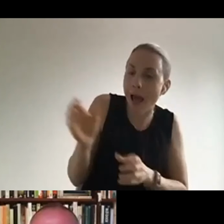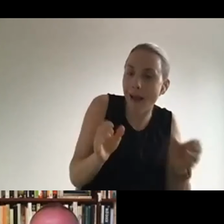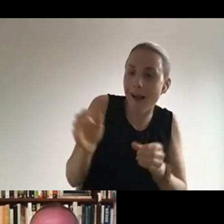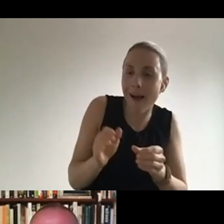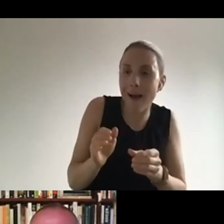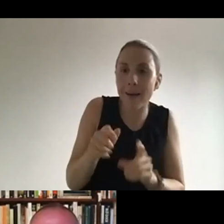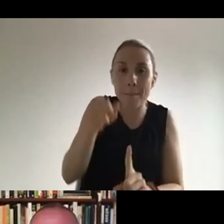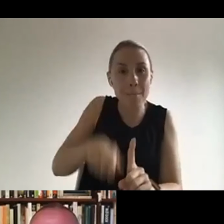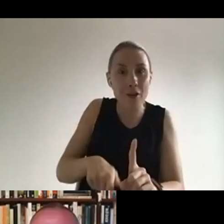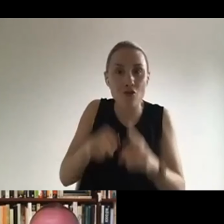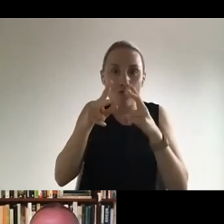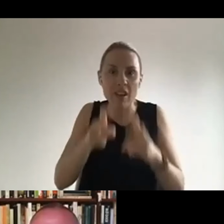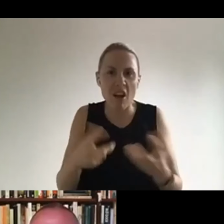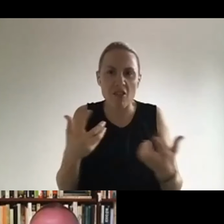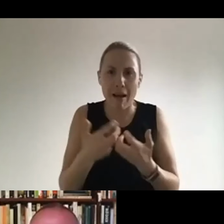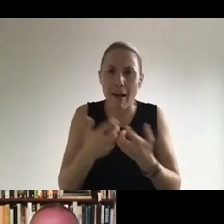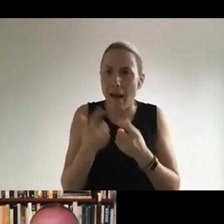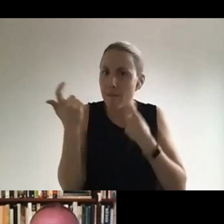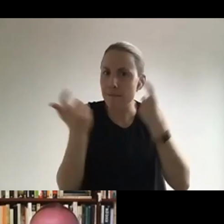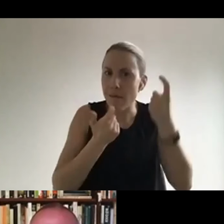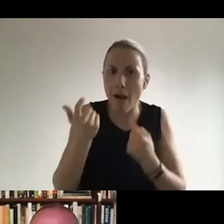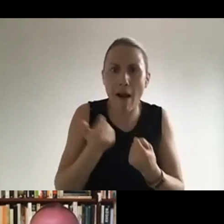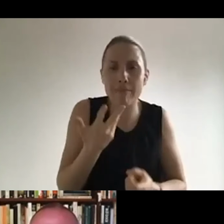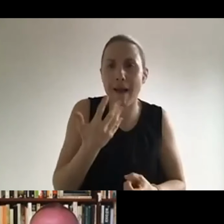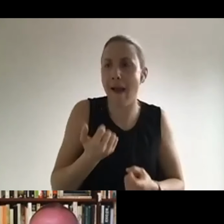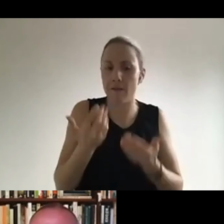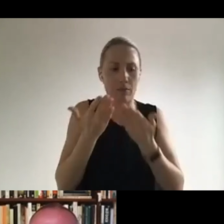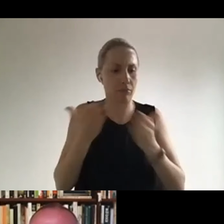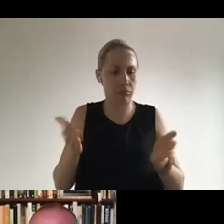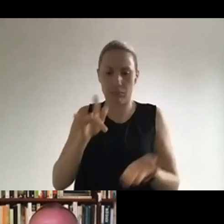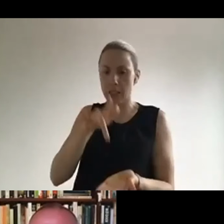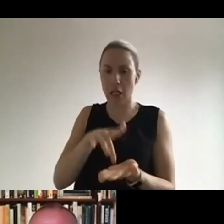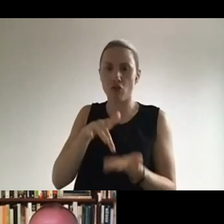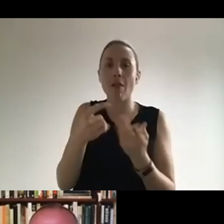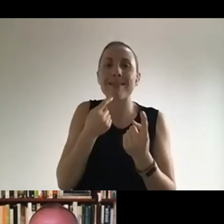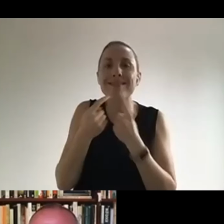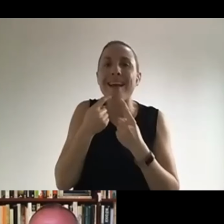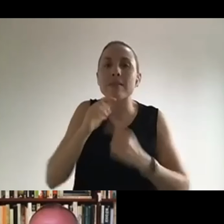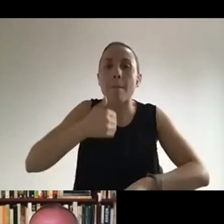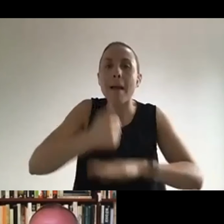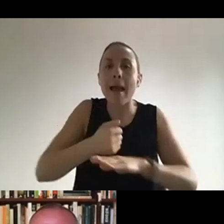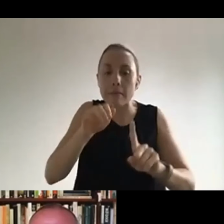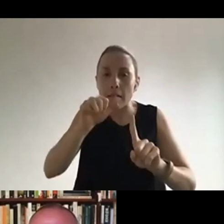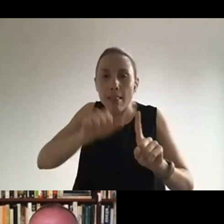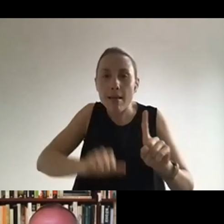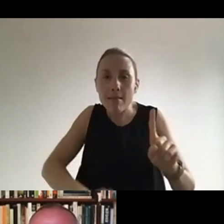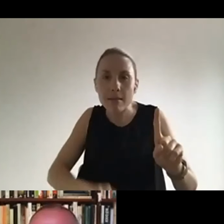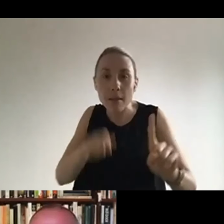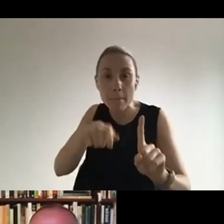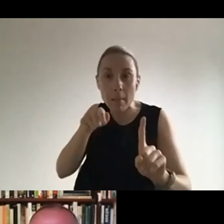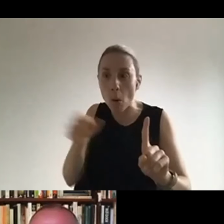accessible database of research volunteers that I guess the syndicate could help